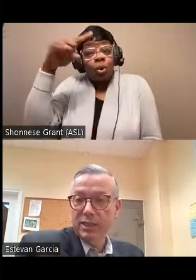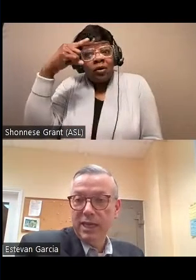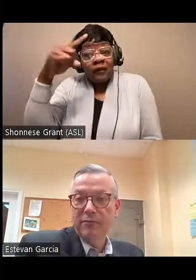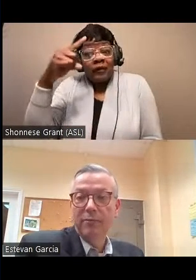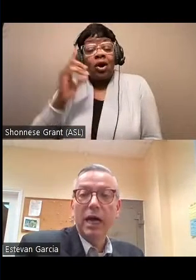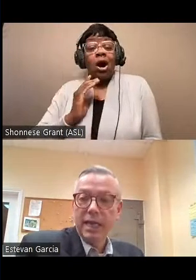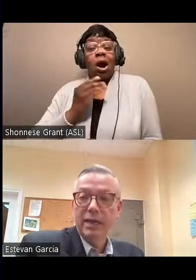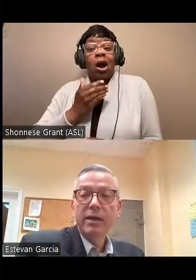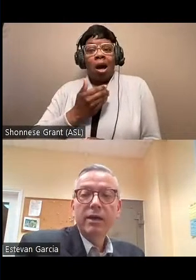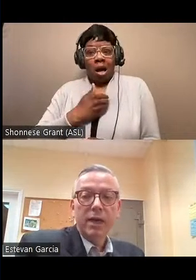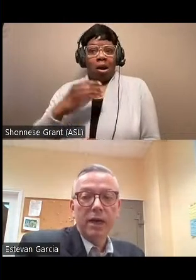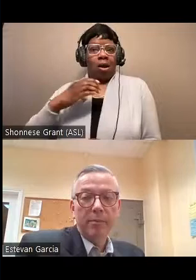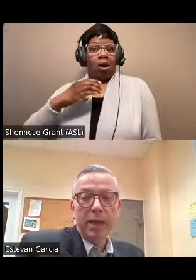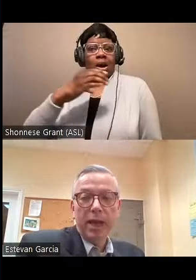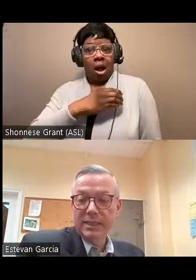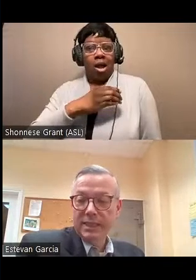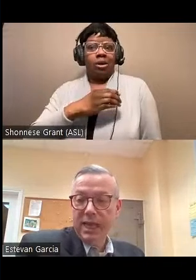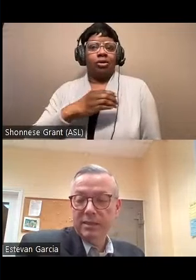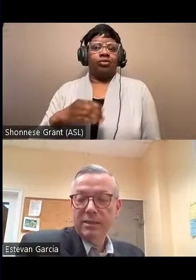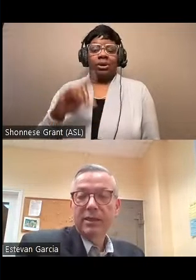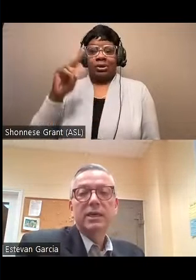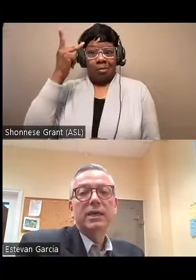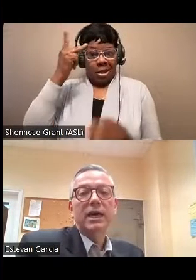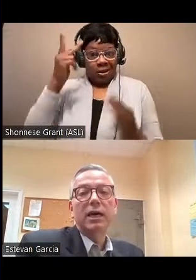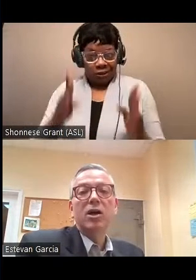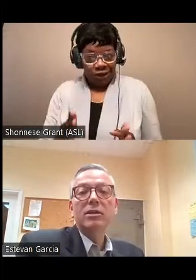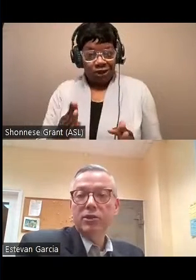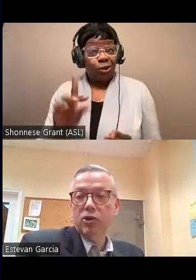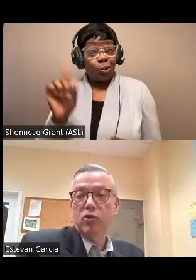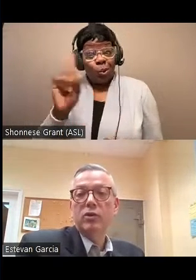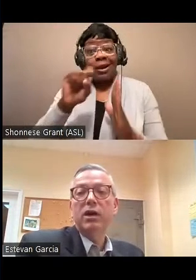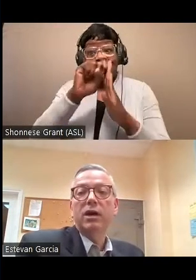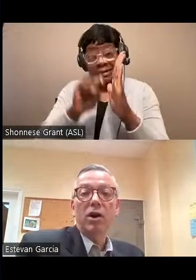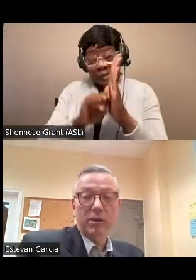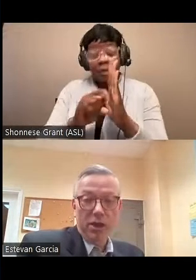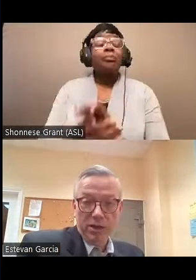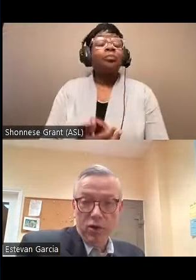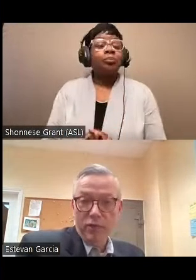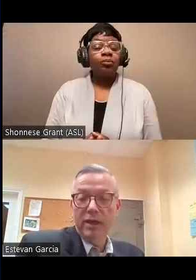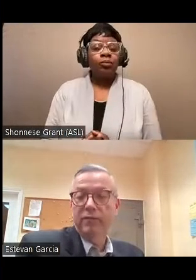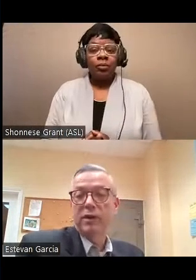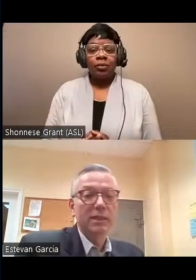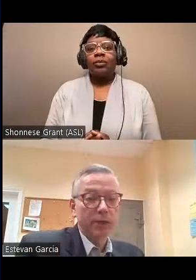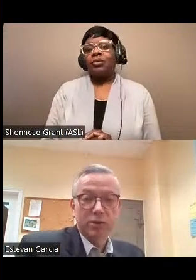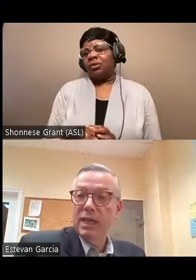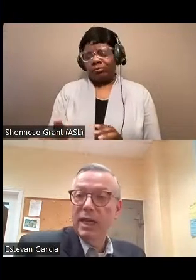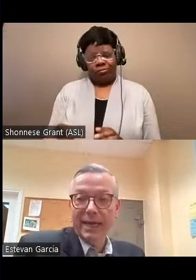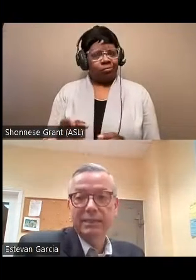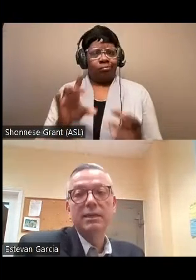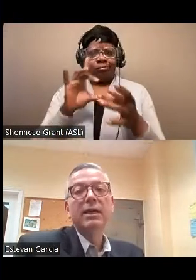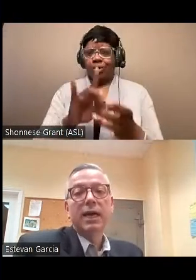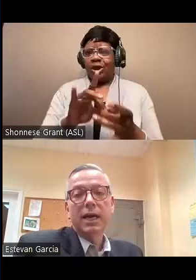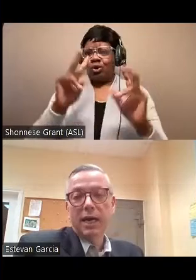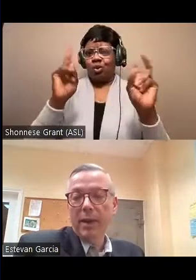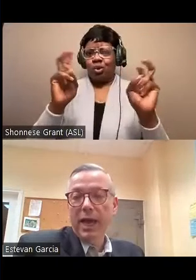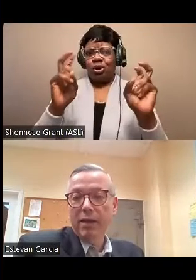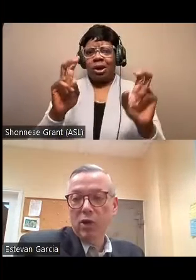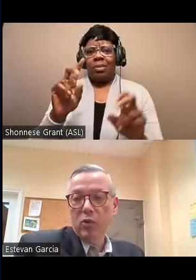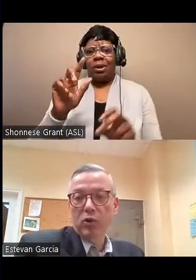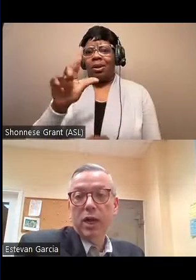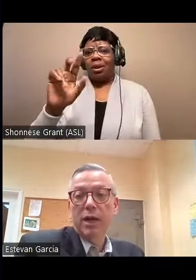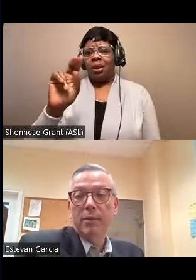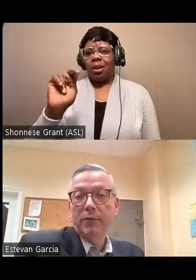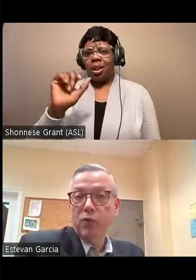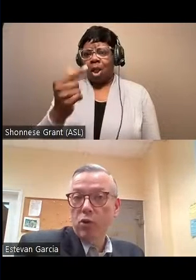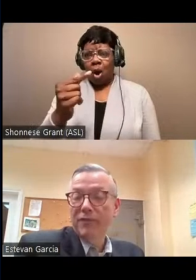our legislative body at the state, also on long COVID, very similar slides. And